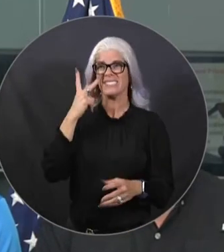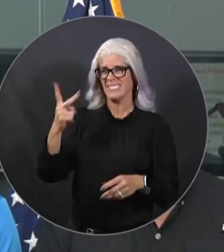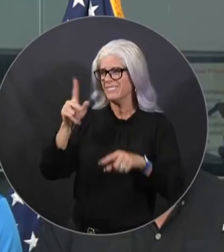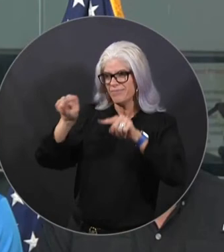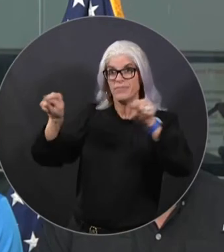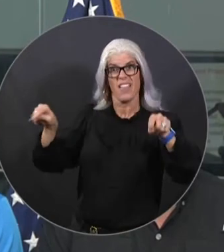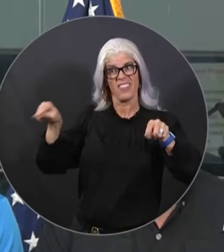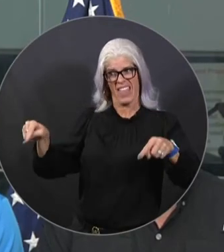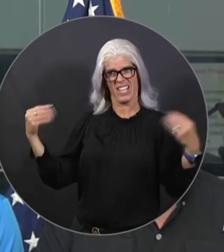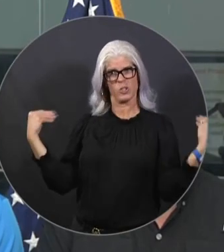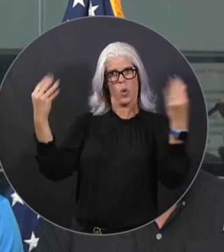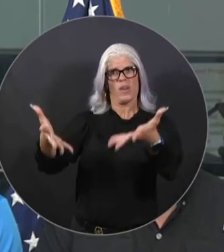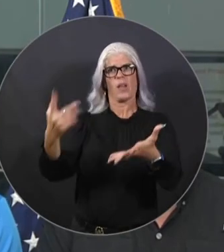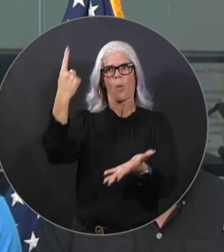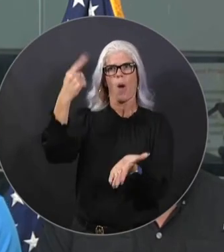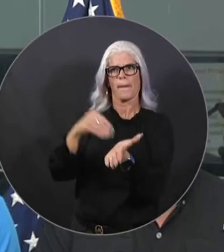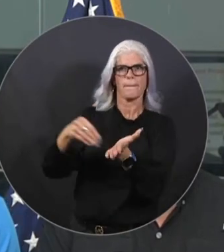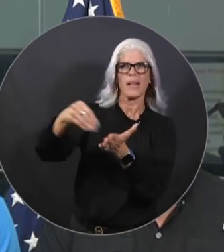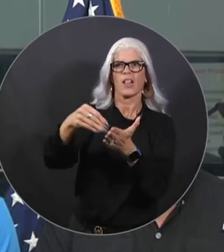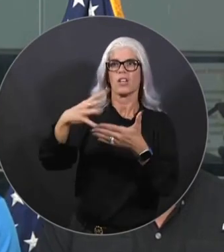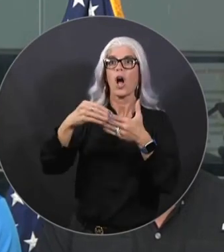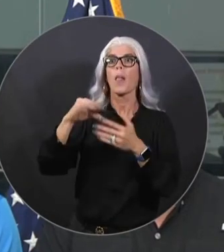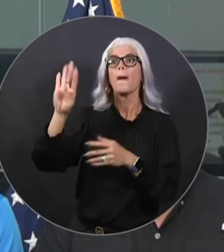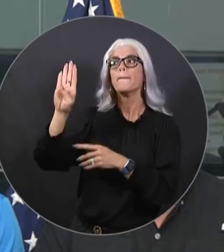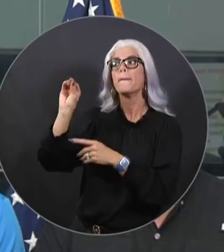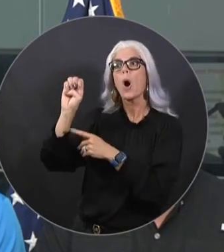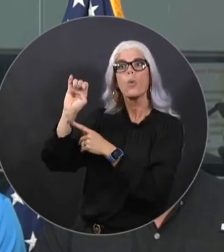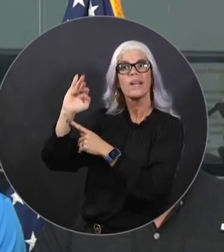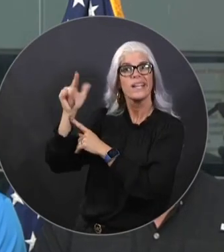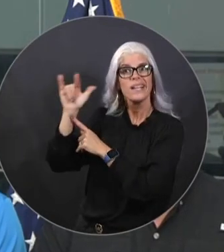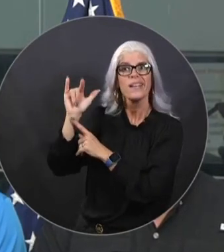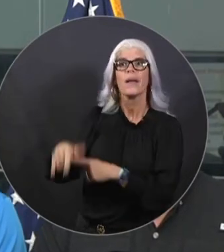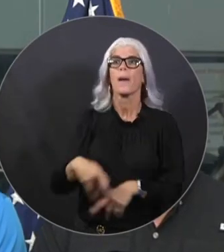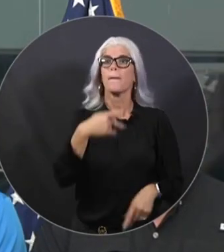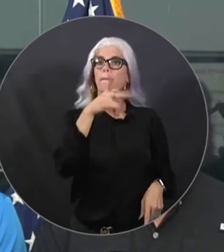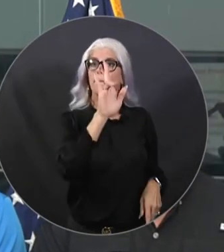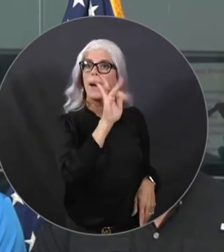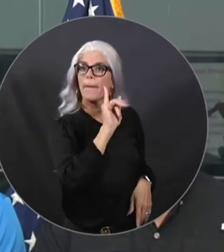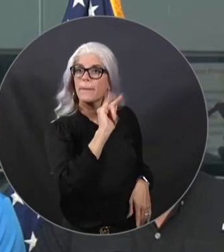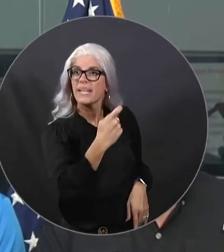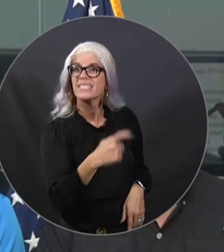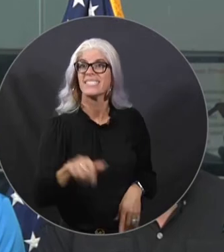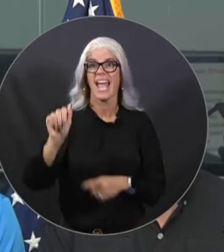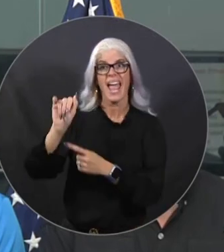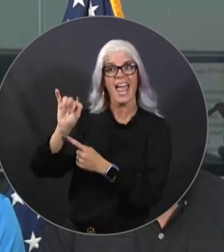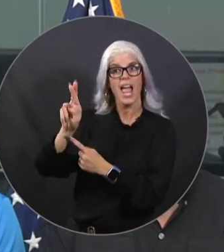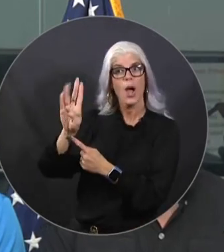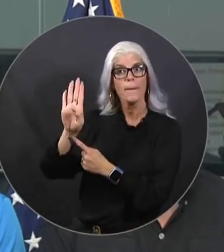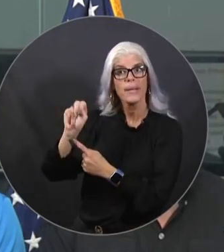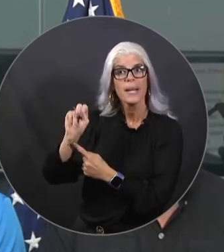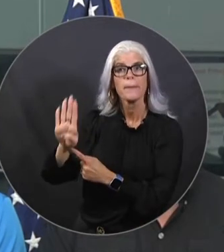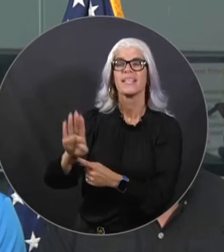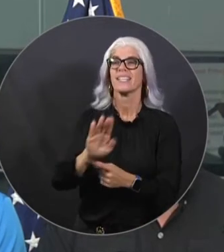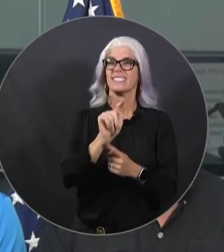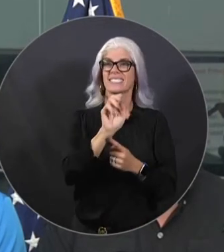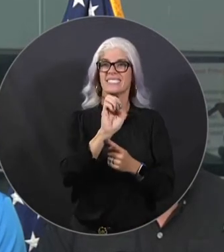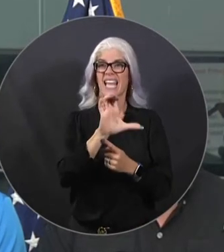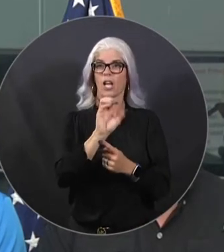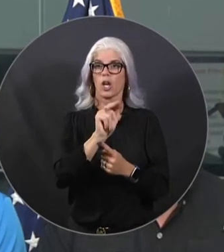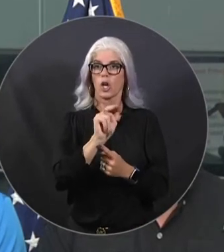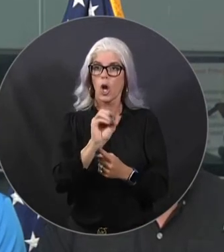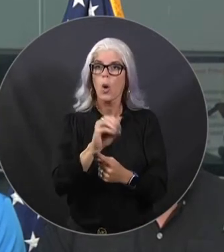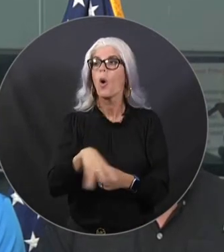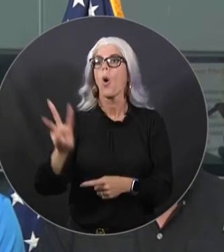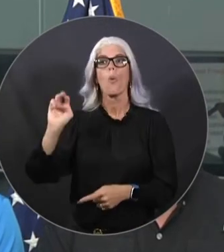Publix, Simply Healthcare, Airbnb, Tico Energy, Wells Fargo, Verizon, CVS,